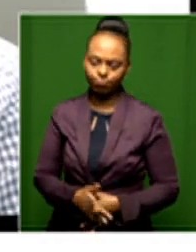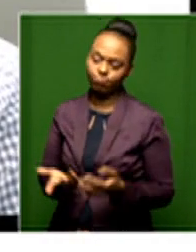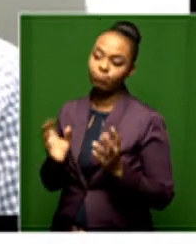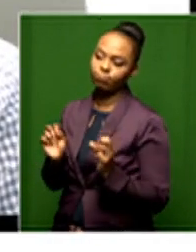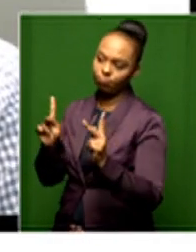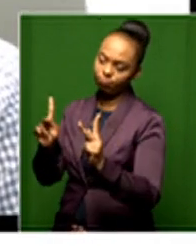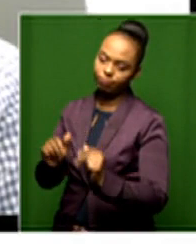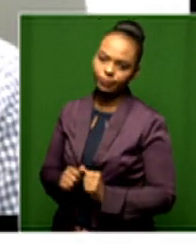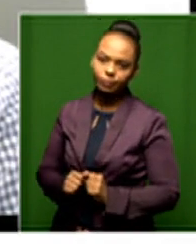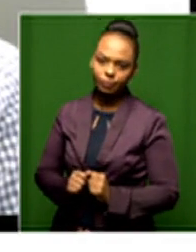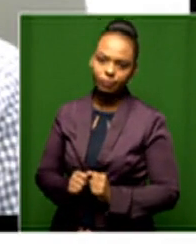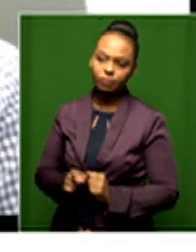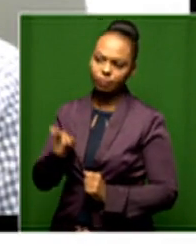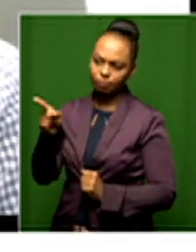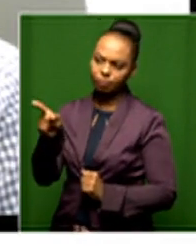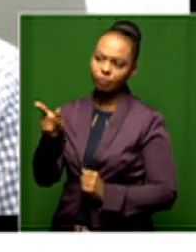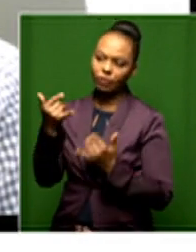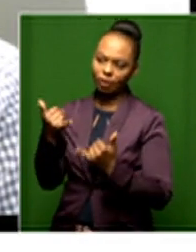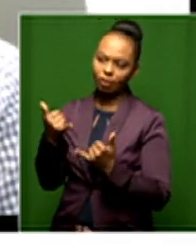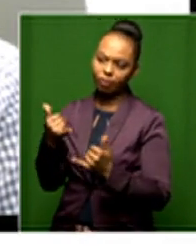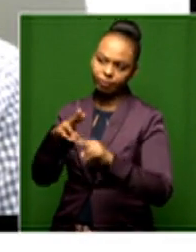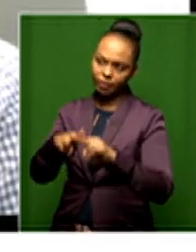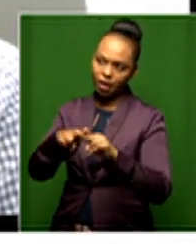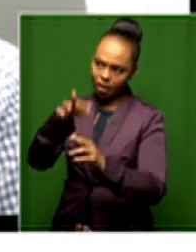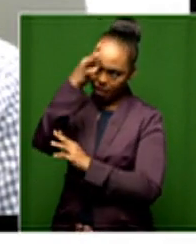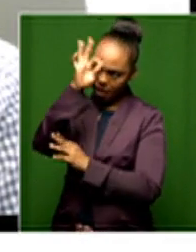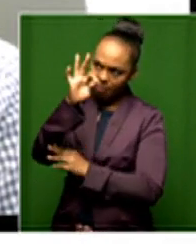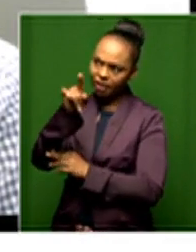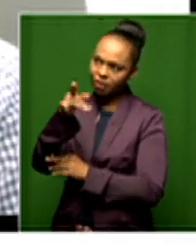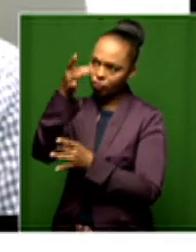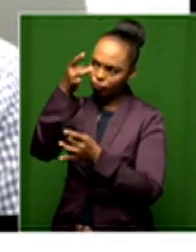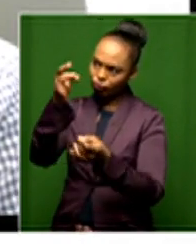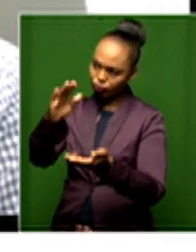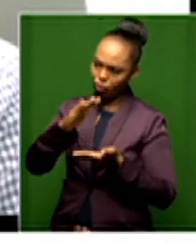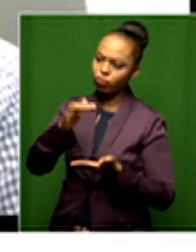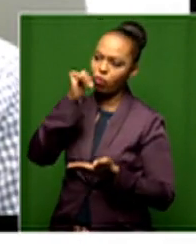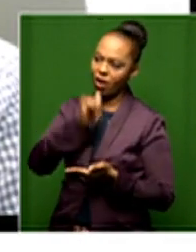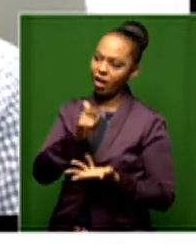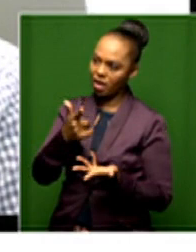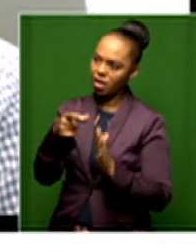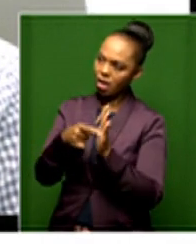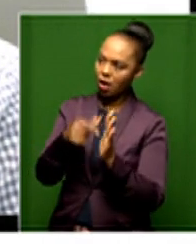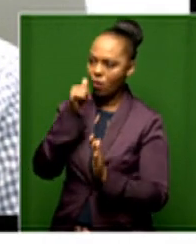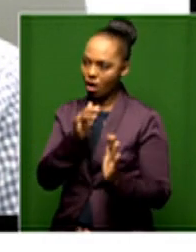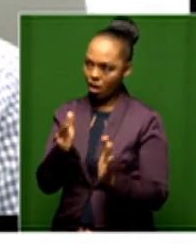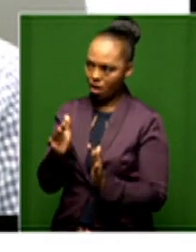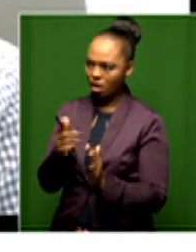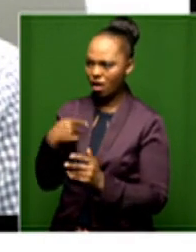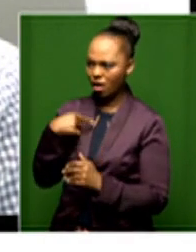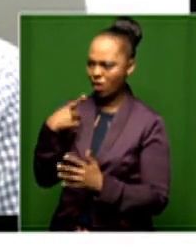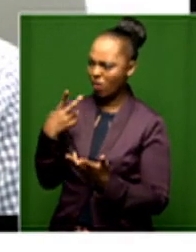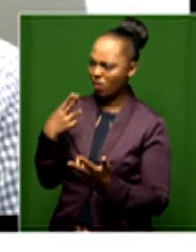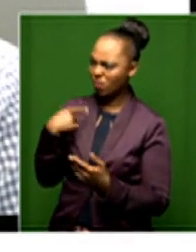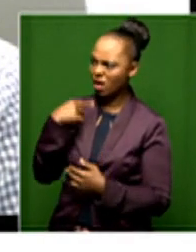you're reliant on government for a timeline of that. I mean, we have said that it could be as early as the end of this